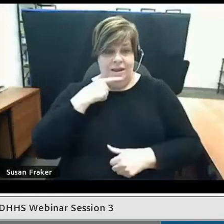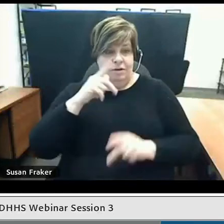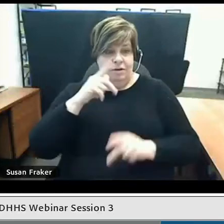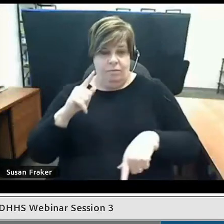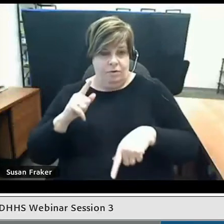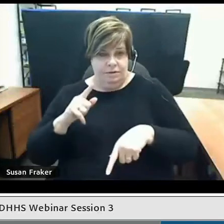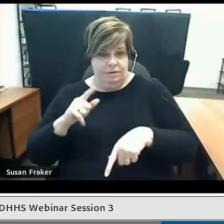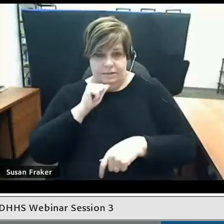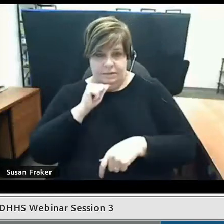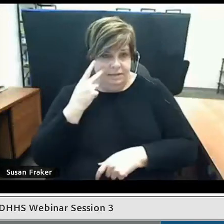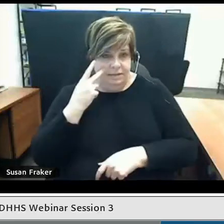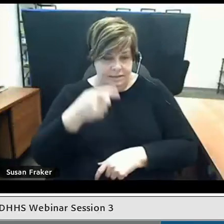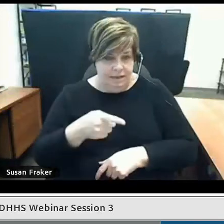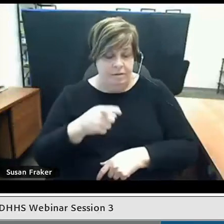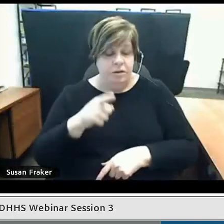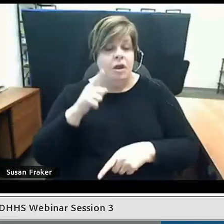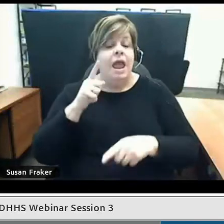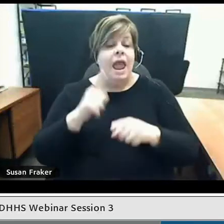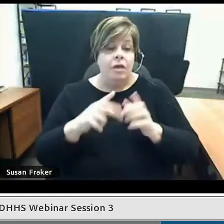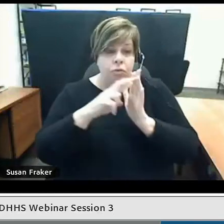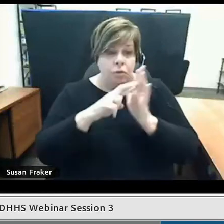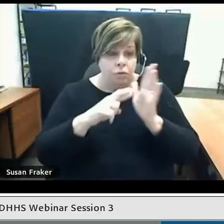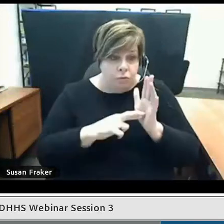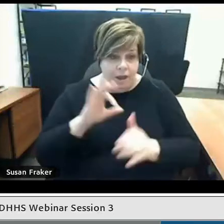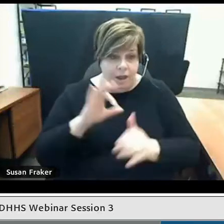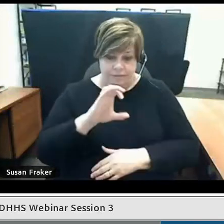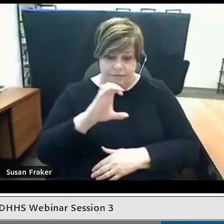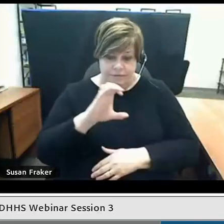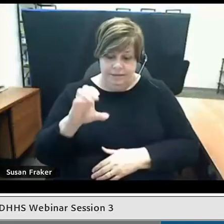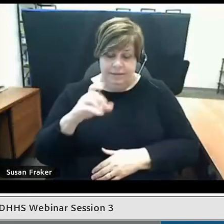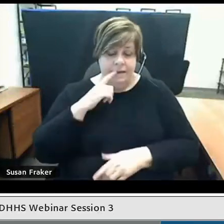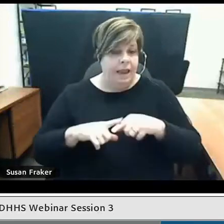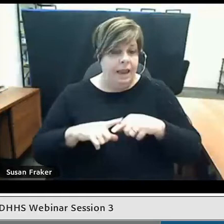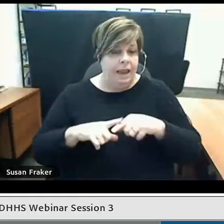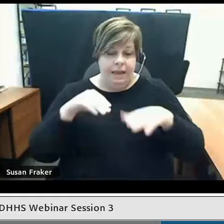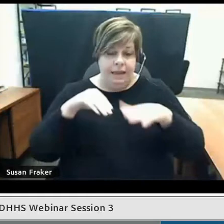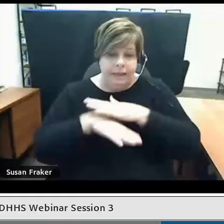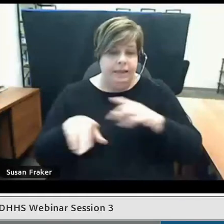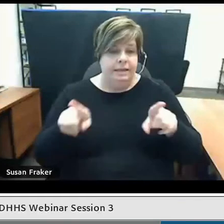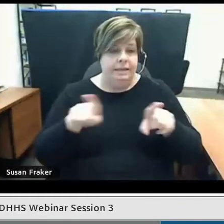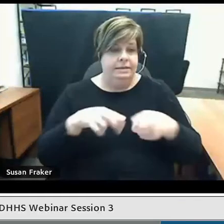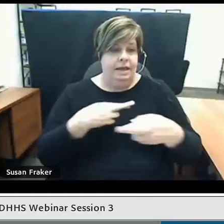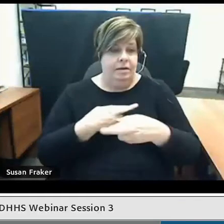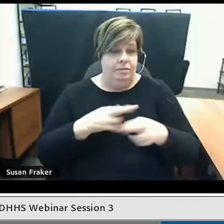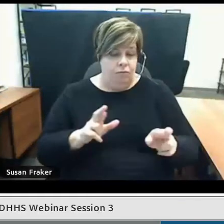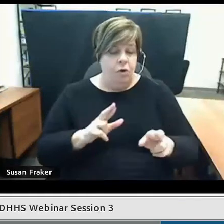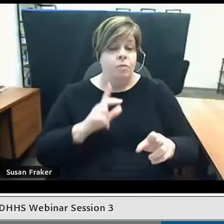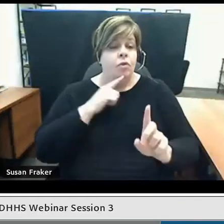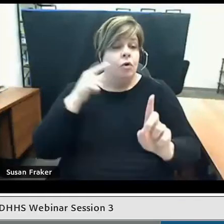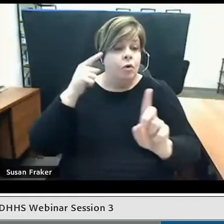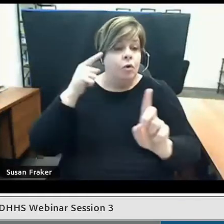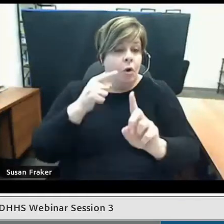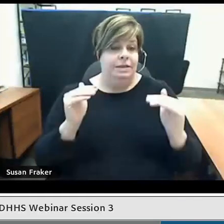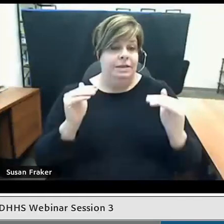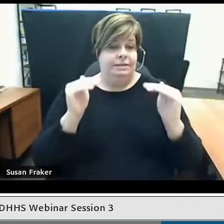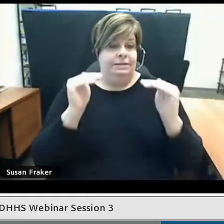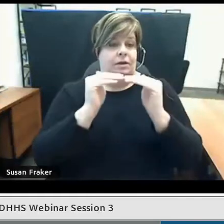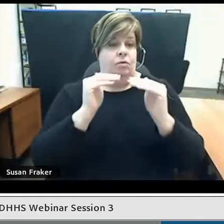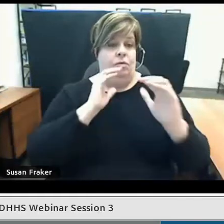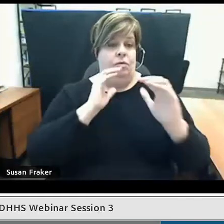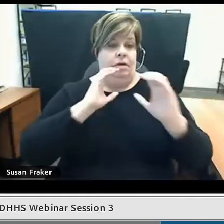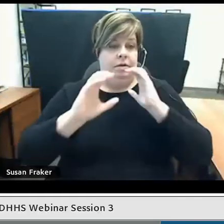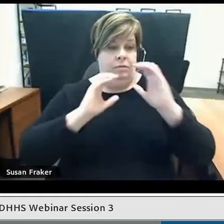are not allowed to be in the same room. So it's really meant to provide equal access to phone calls. It's not meant to take the place